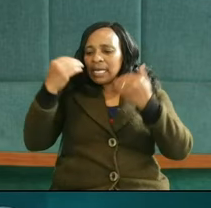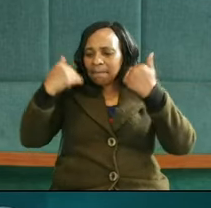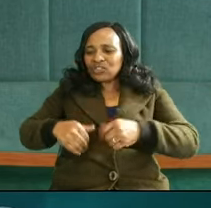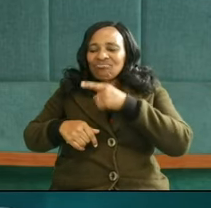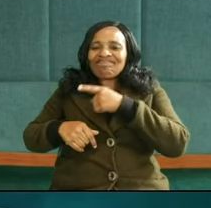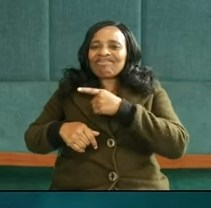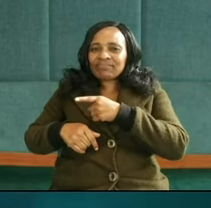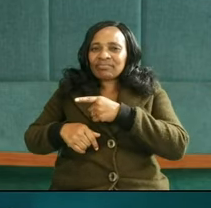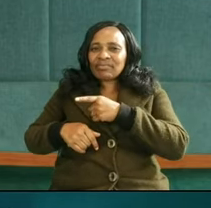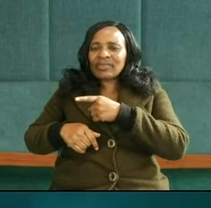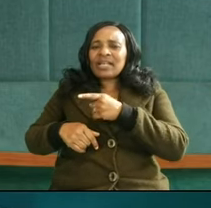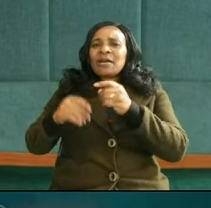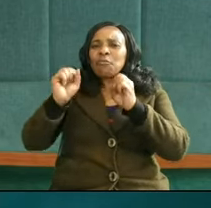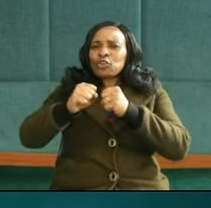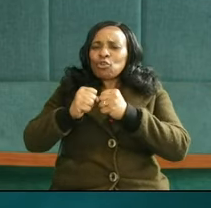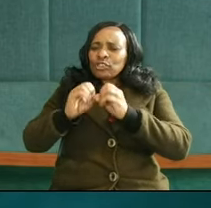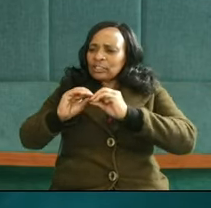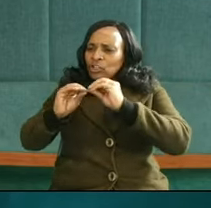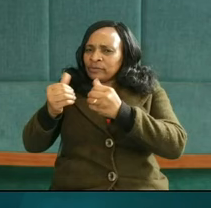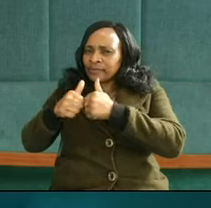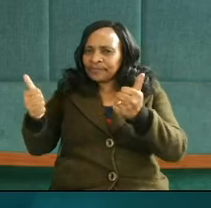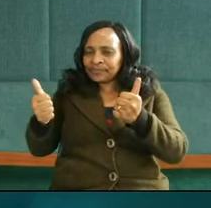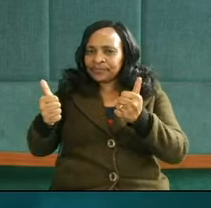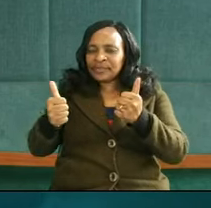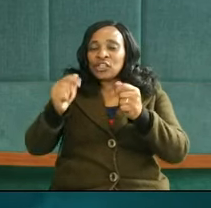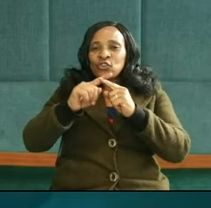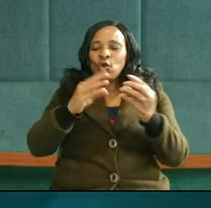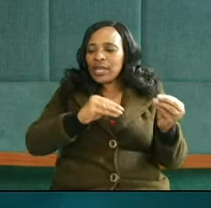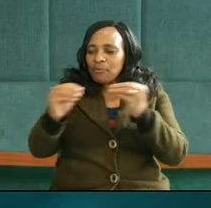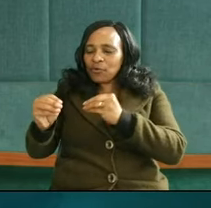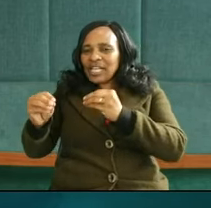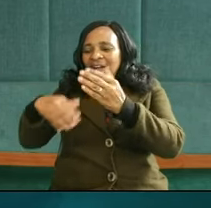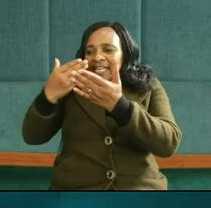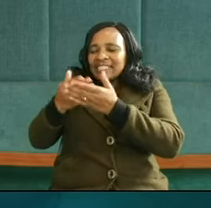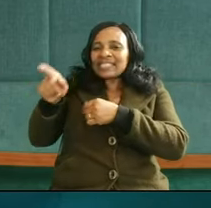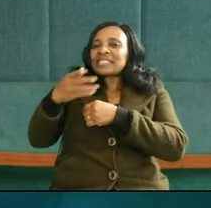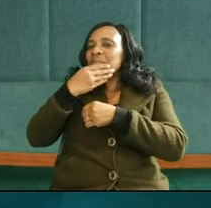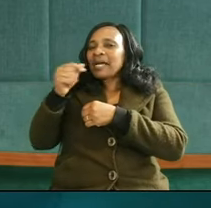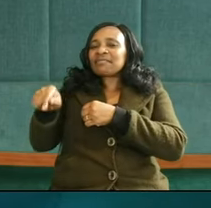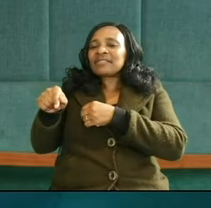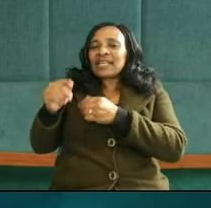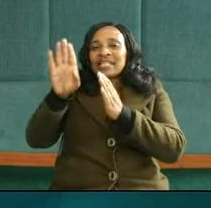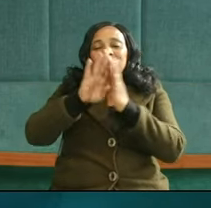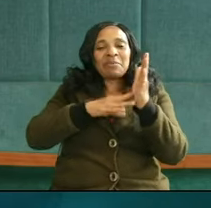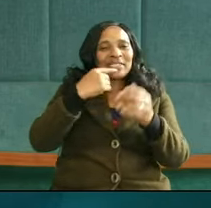describe. He was comfortable to go. Being moved, therefore, as he reaches the Ethiopian eunuch, the Bible